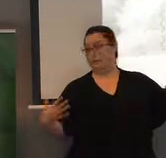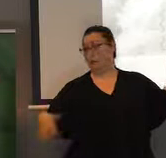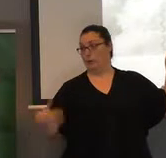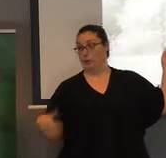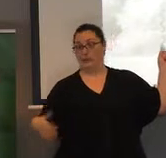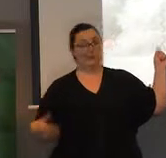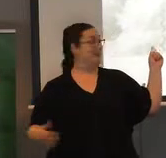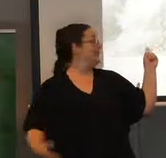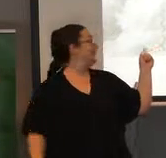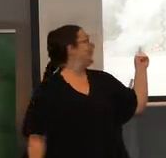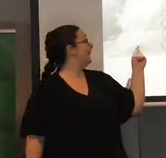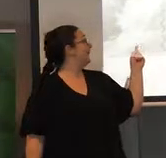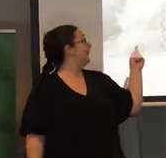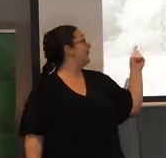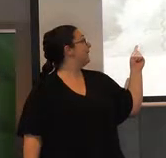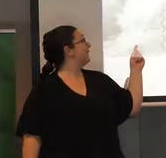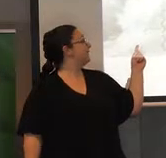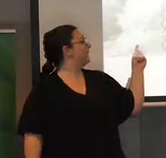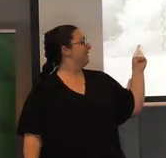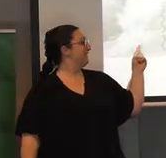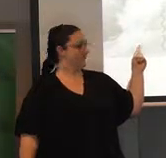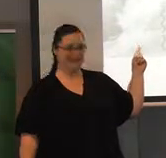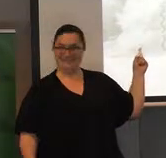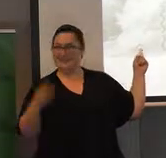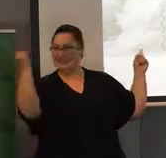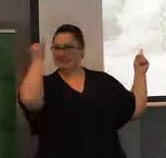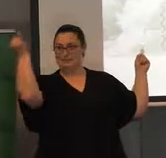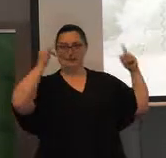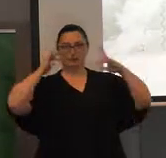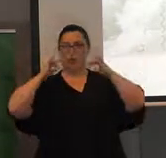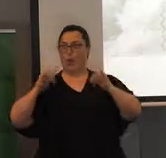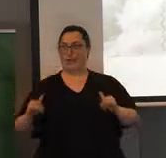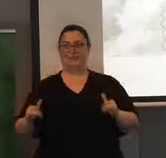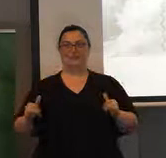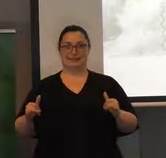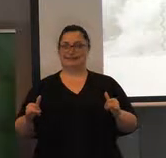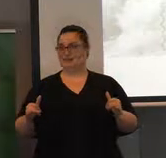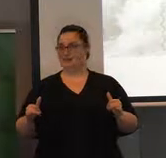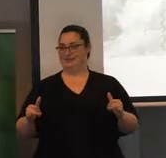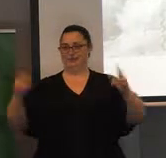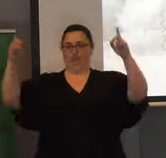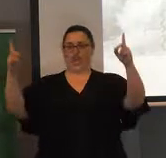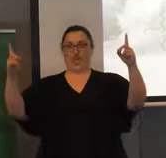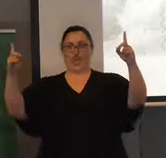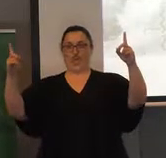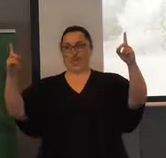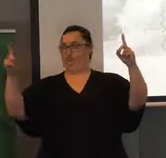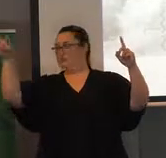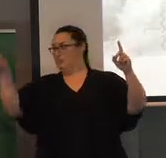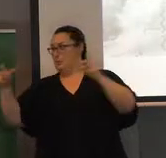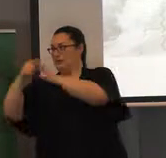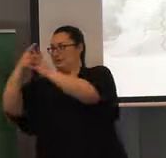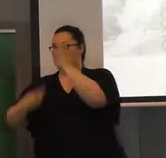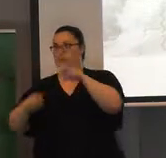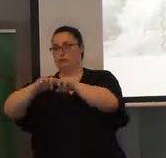seen. Really, are you kidding me? Can you just hear everybody sitting, the lawyers for the 2 sides, the property owner and the person